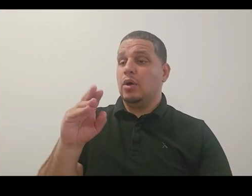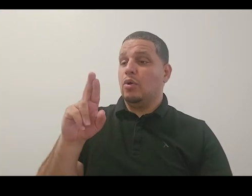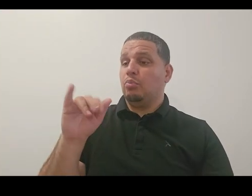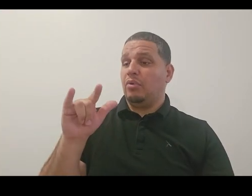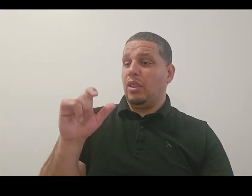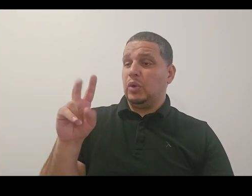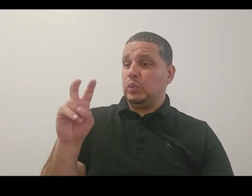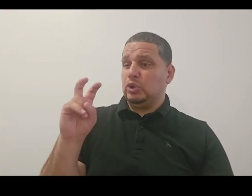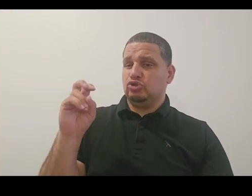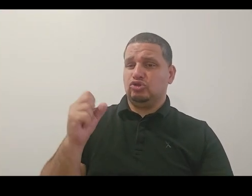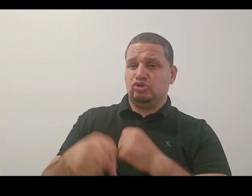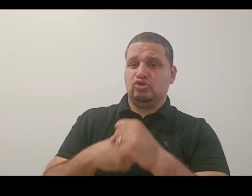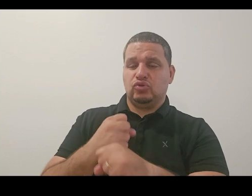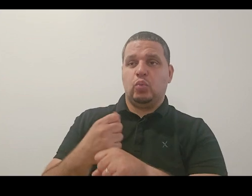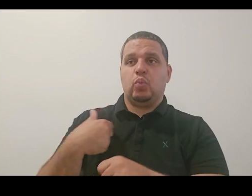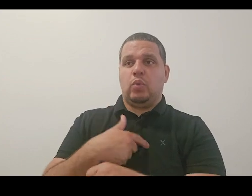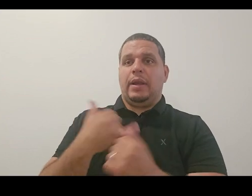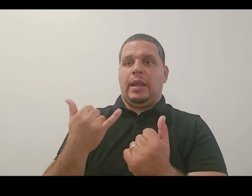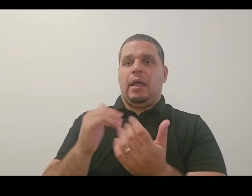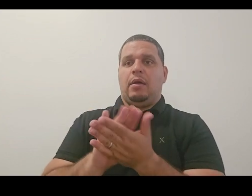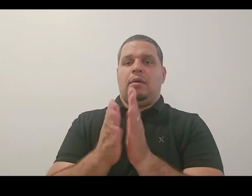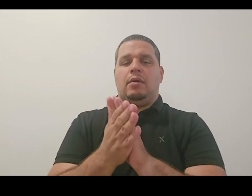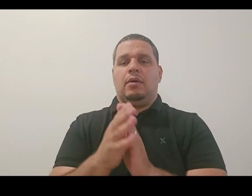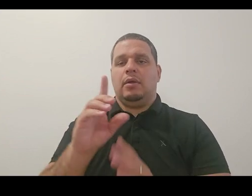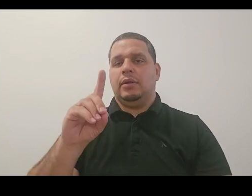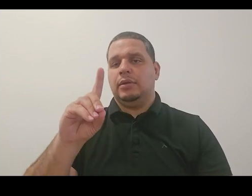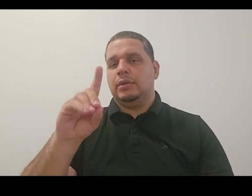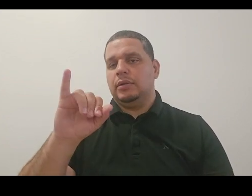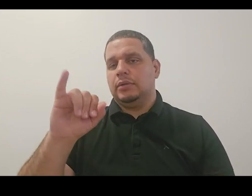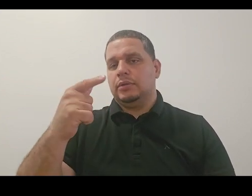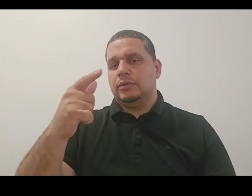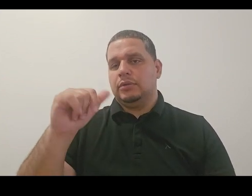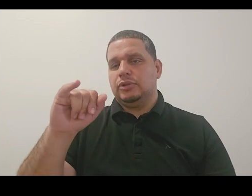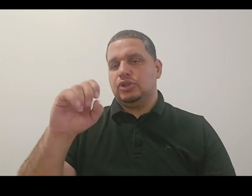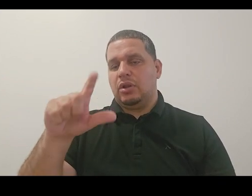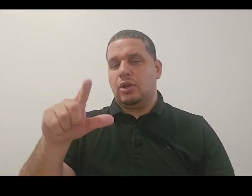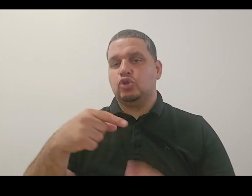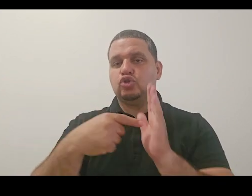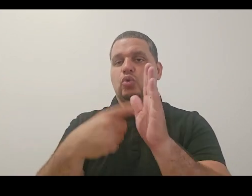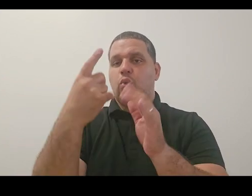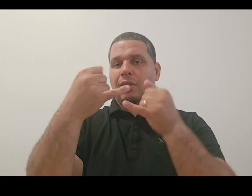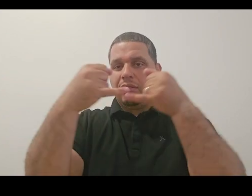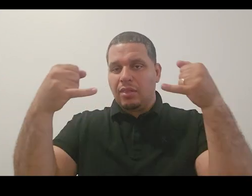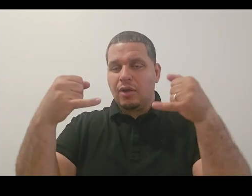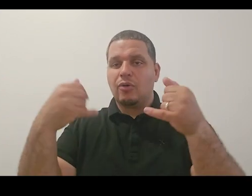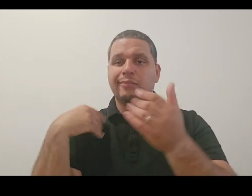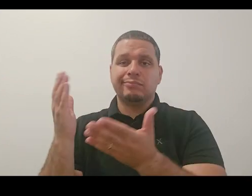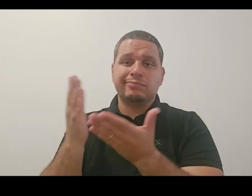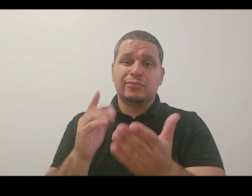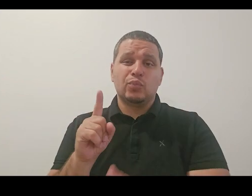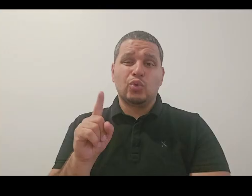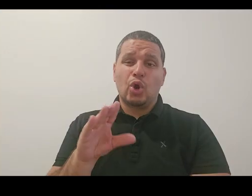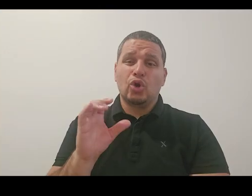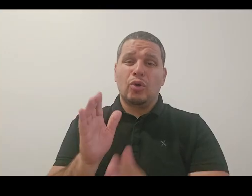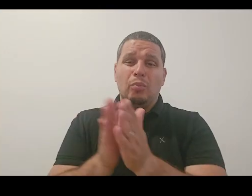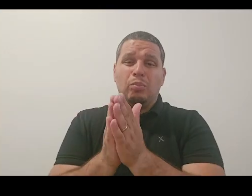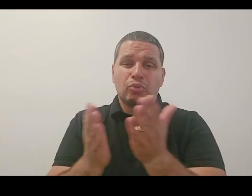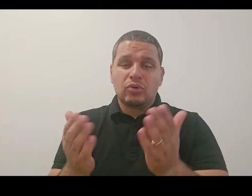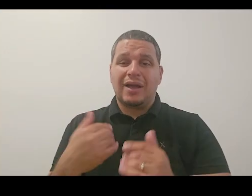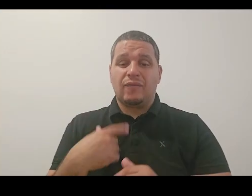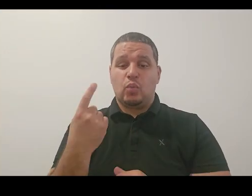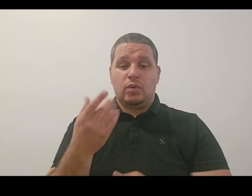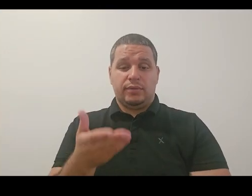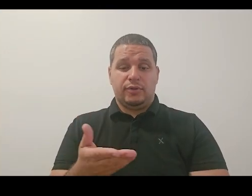in that 200 years, we've gotten to a point where we have digital Braille displays that can show one line at a time. You can carry around hundreds of